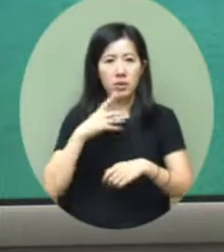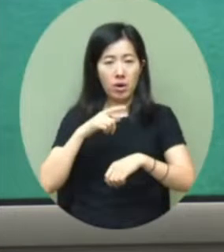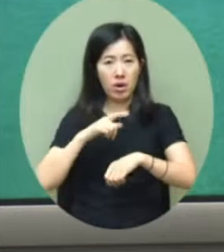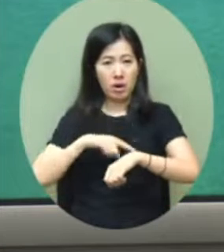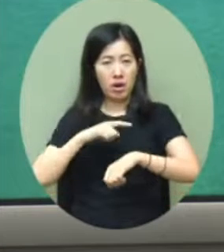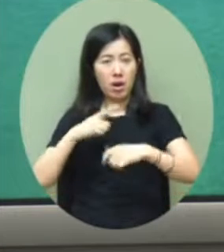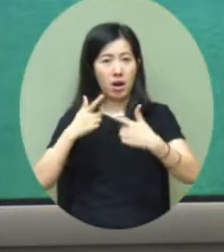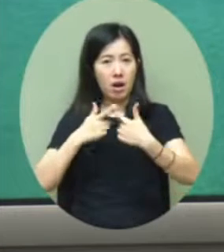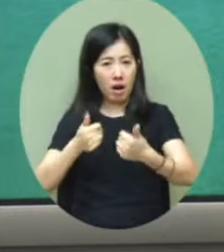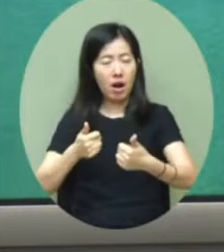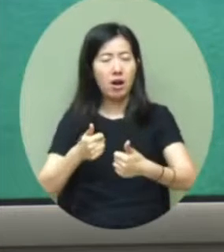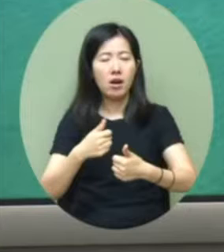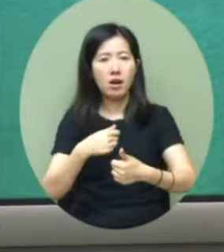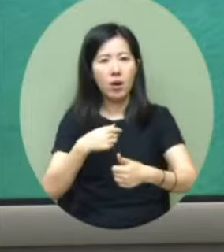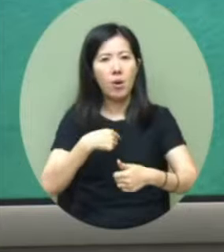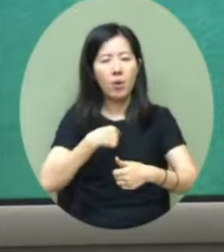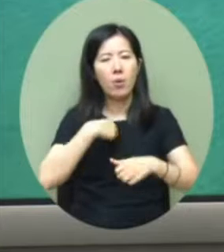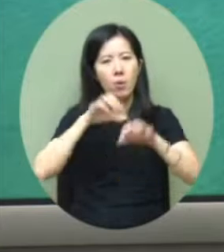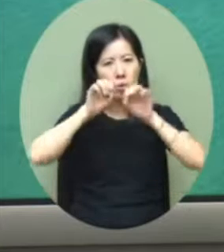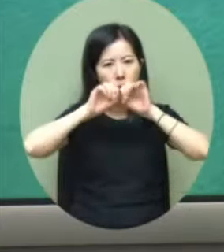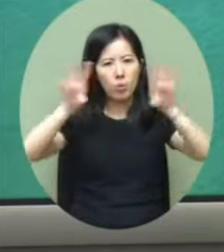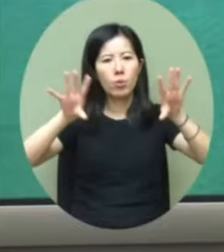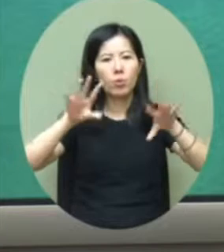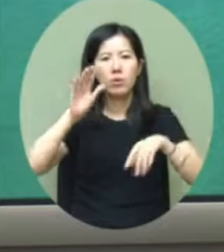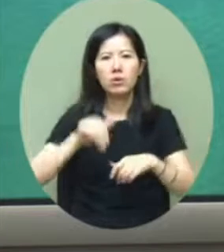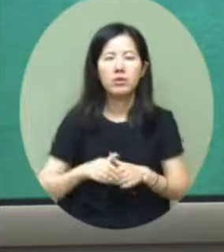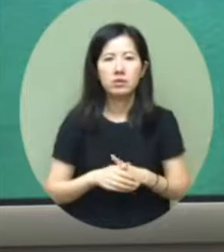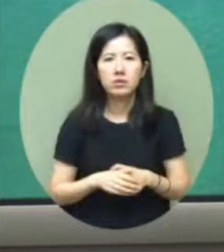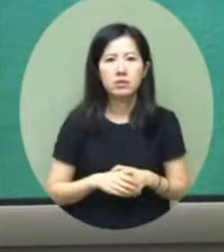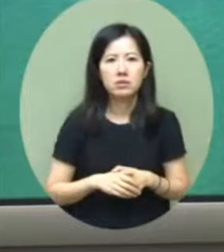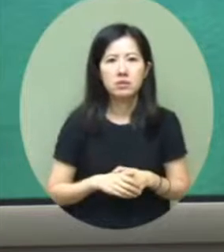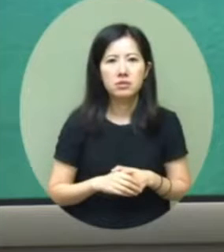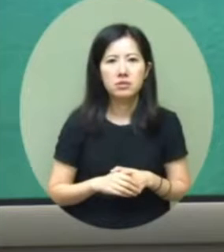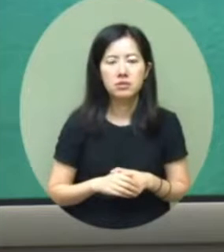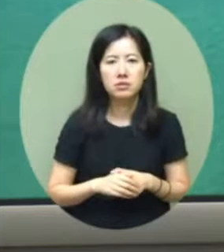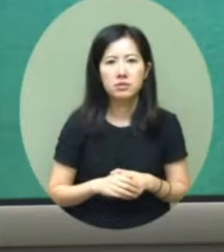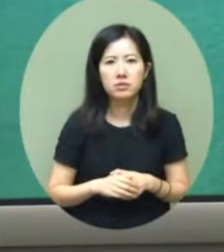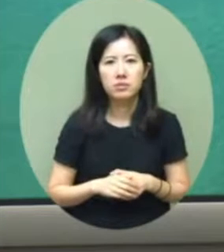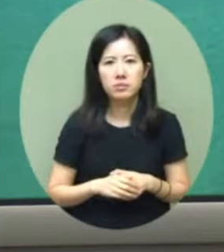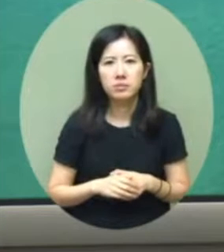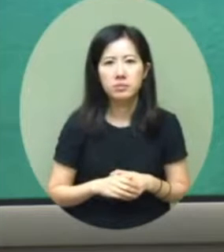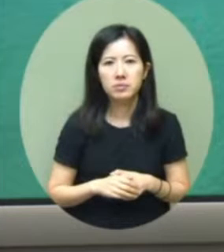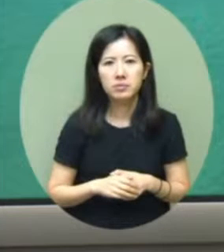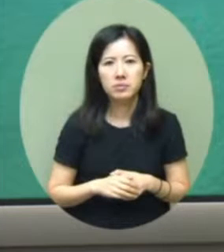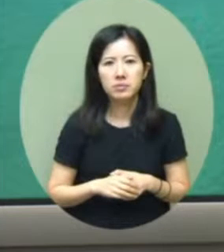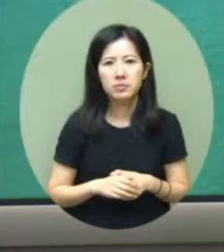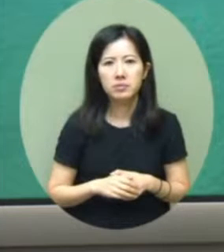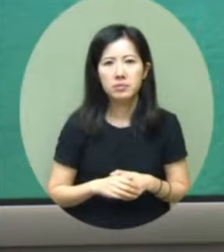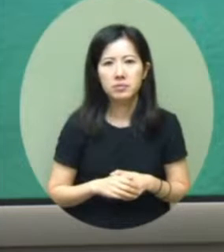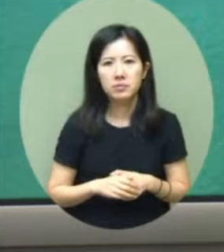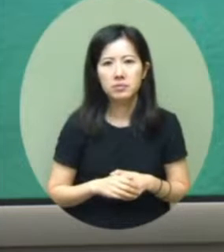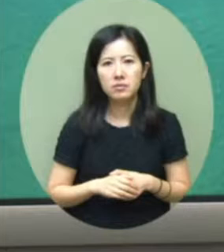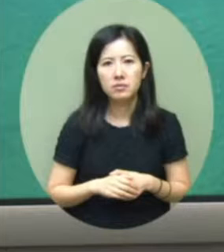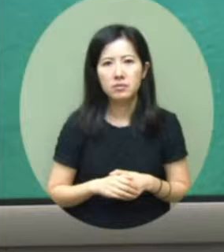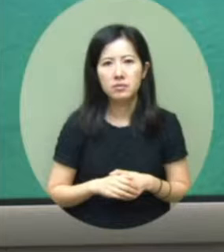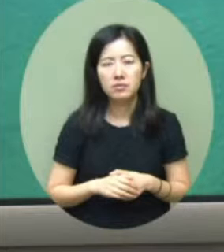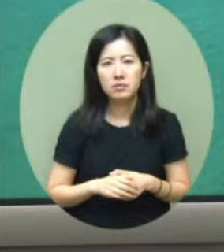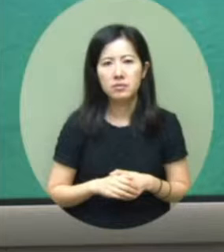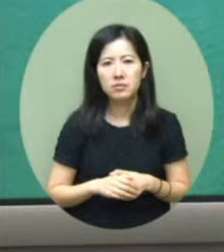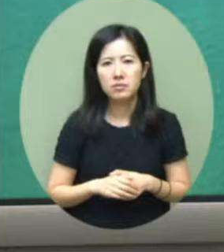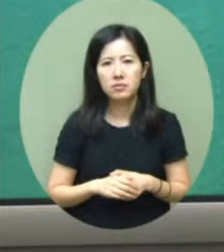these measures fully drawn up in good anticipation of